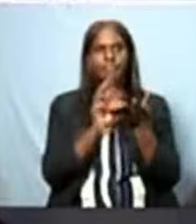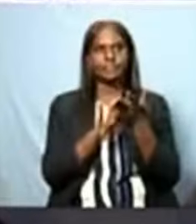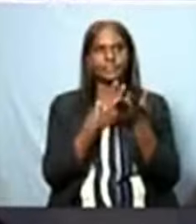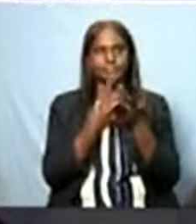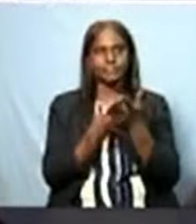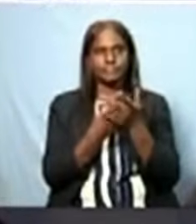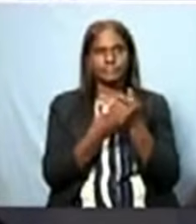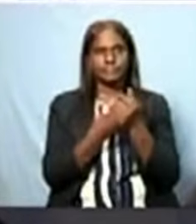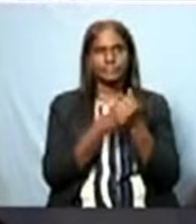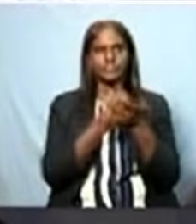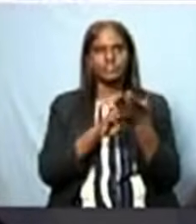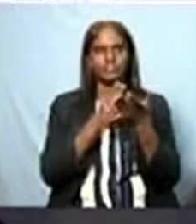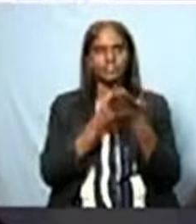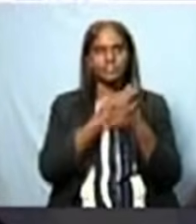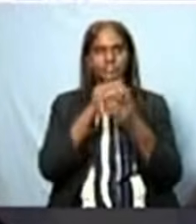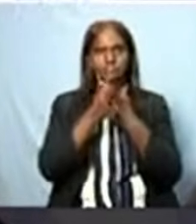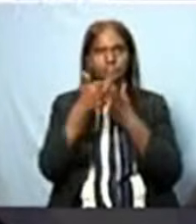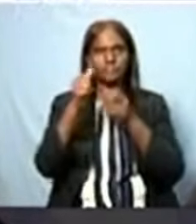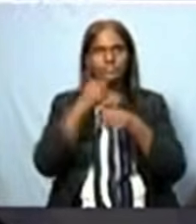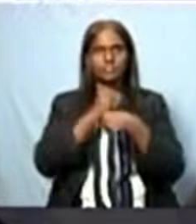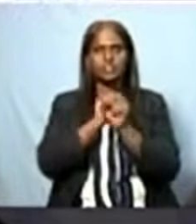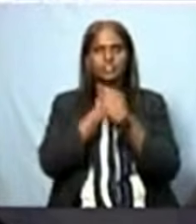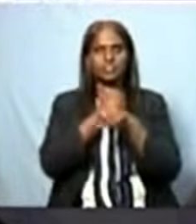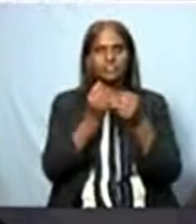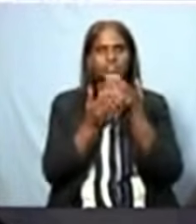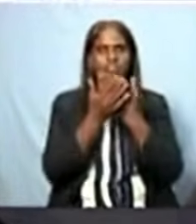Witness, as you make your submission,